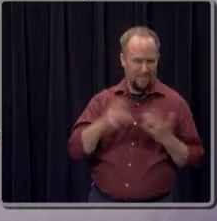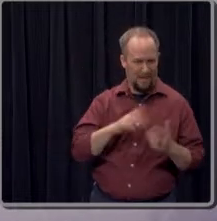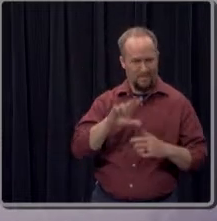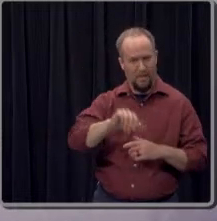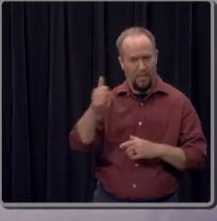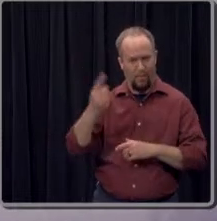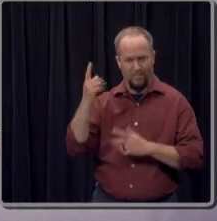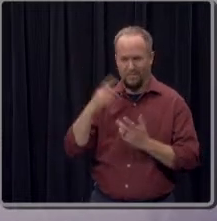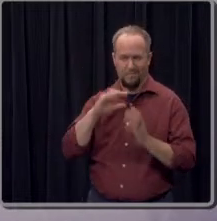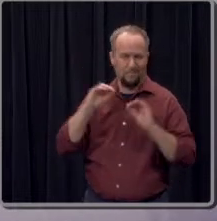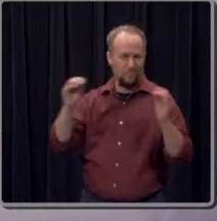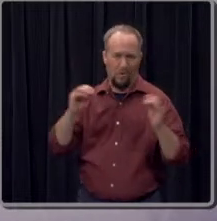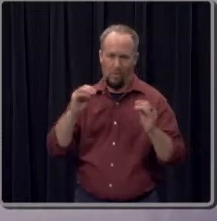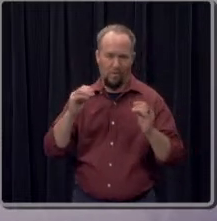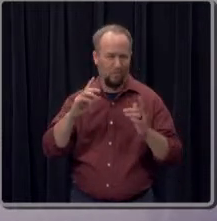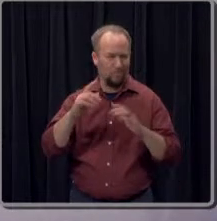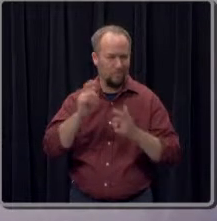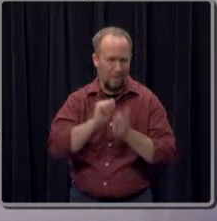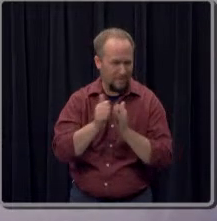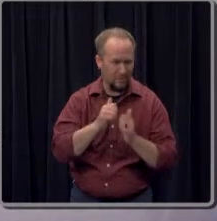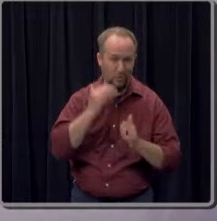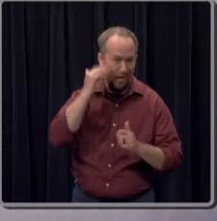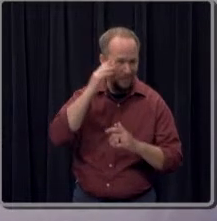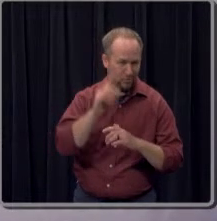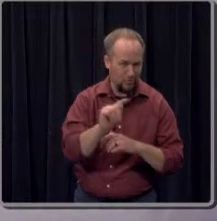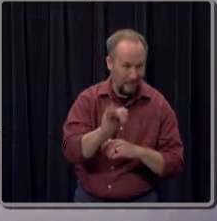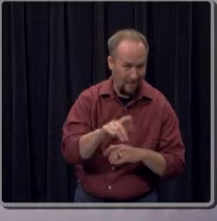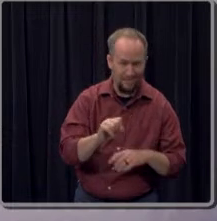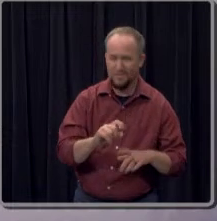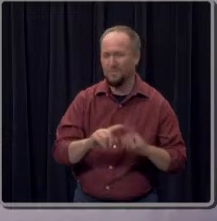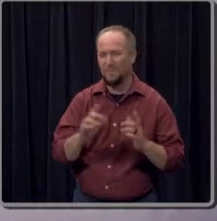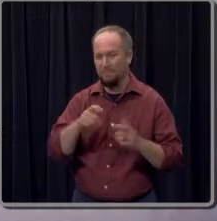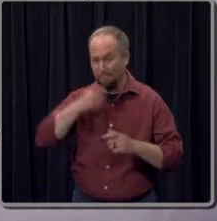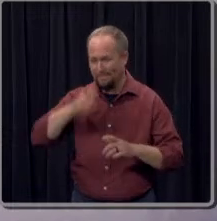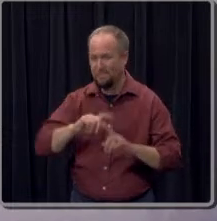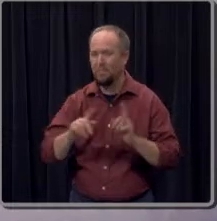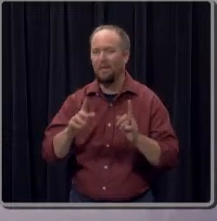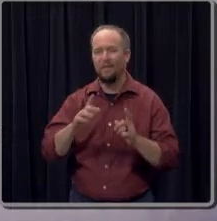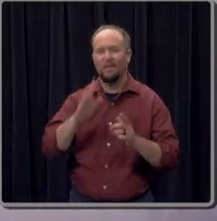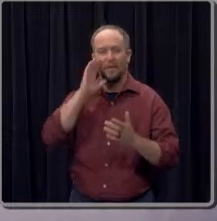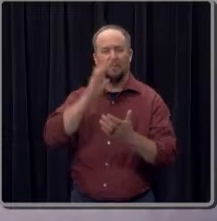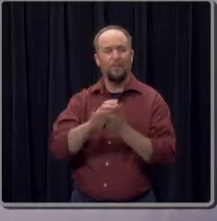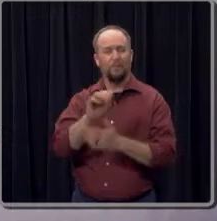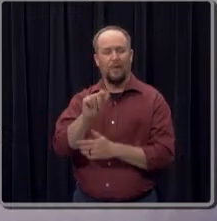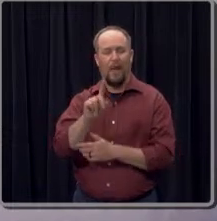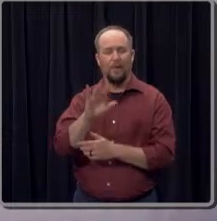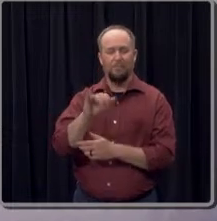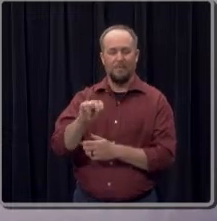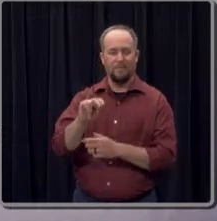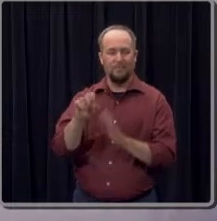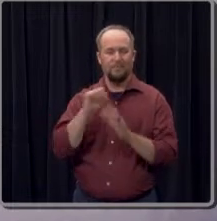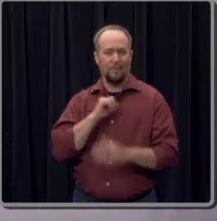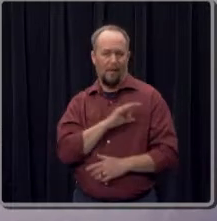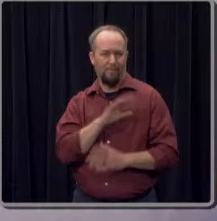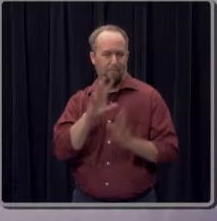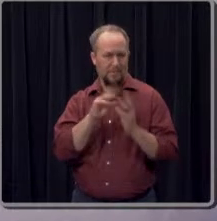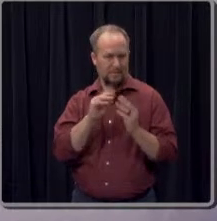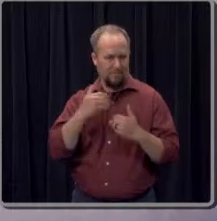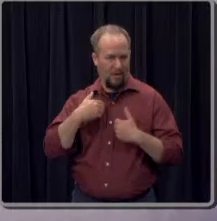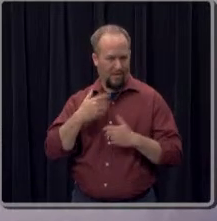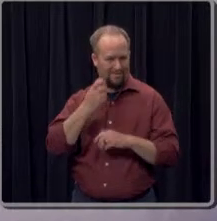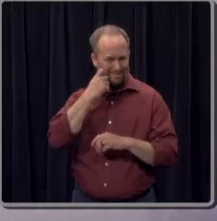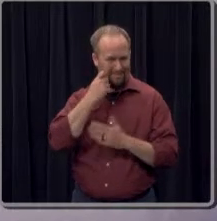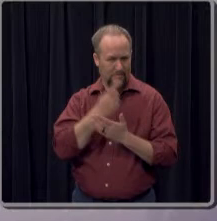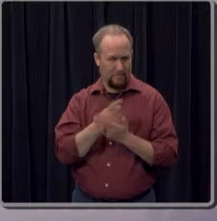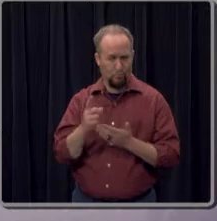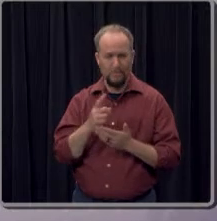other ones. There is no heads or tail competition in this picture, but this was a picture of our administrative staff meeting that we had earlier this week. We bring